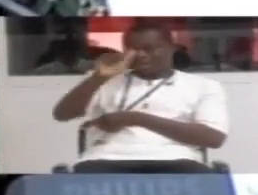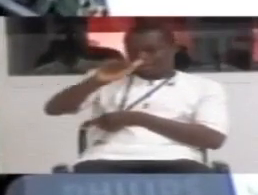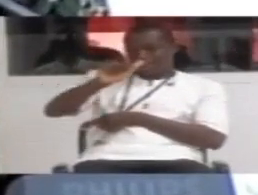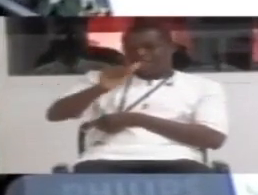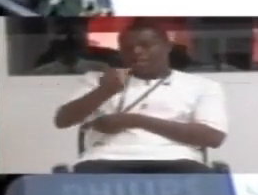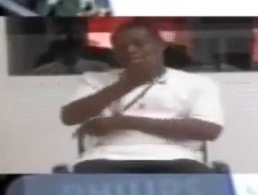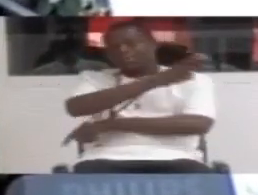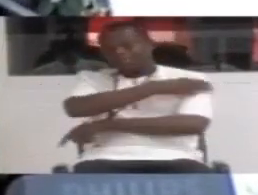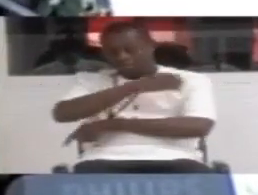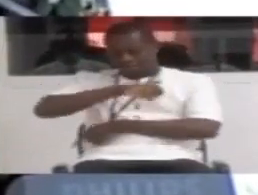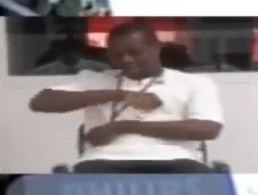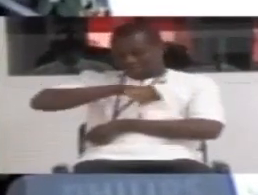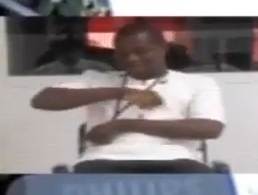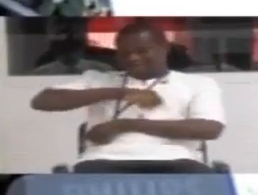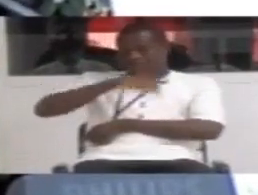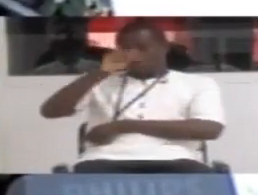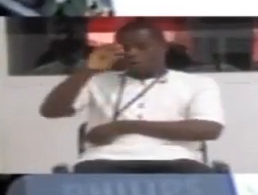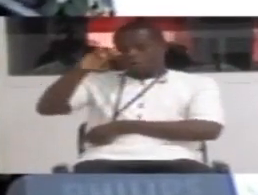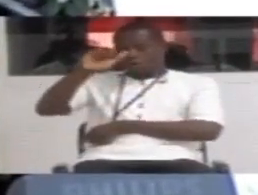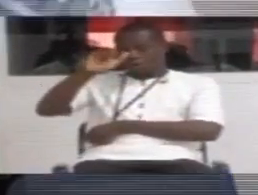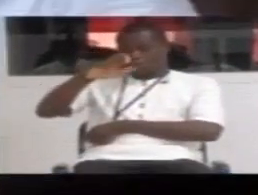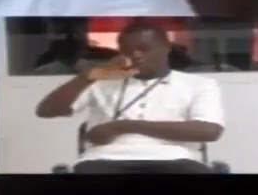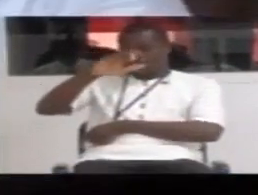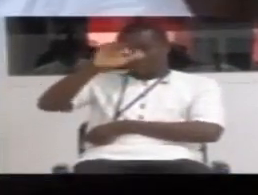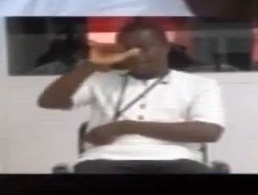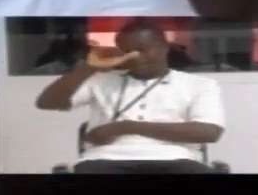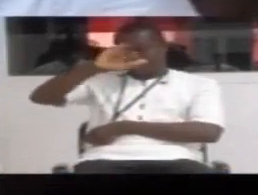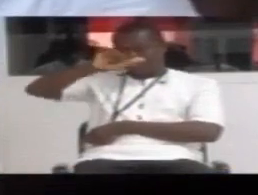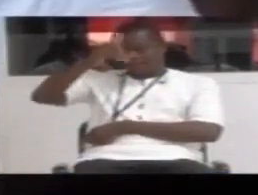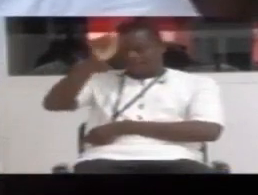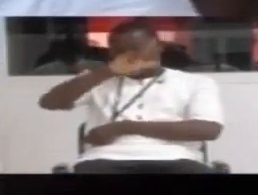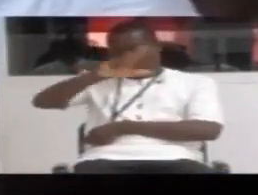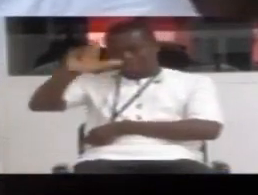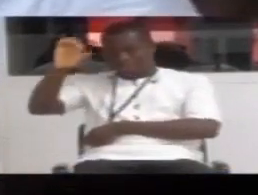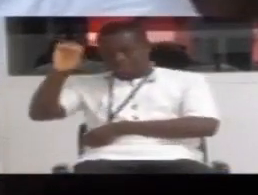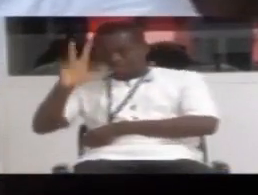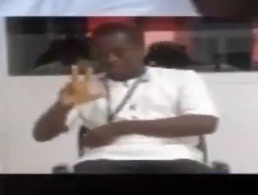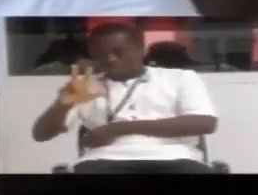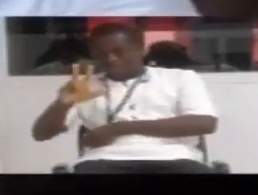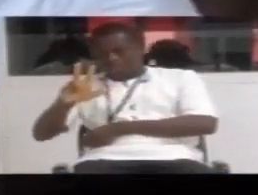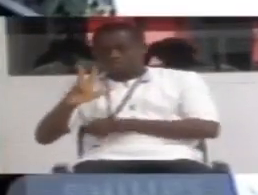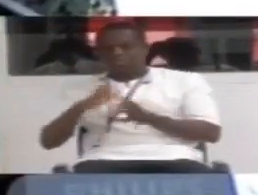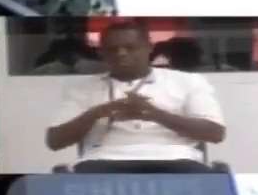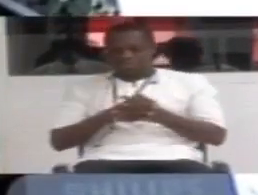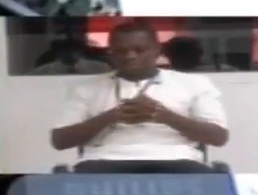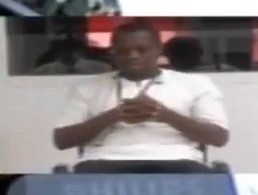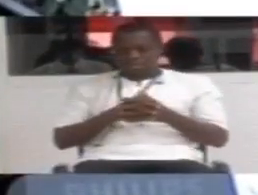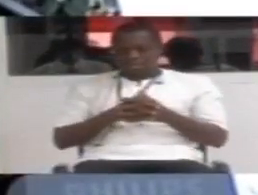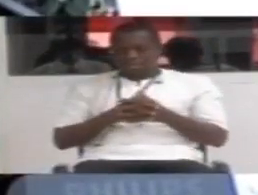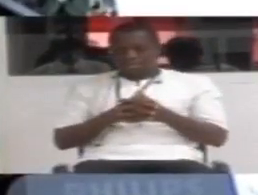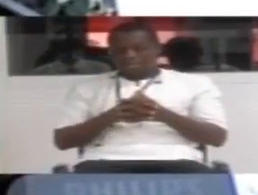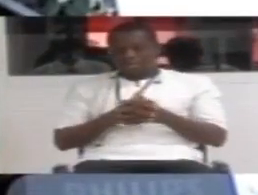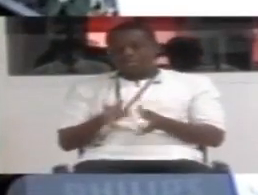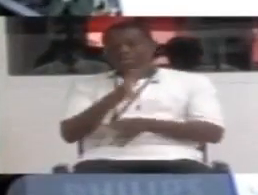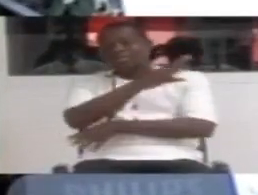myself Omar A. Jallow. Staff Sergeant Malik Omar A. Jallow. Omar A. Jallow. Staff